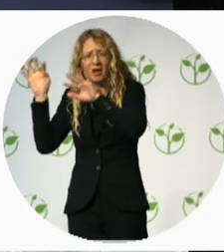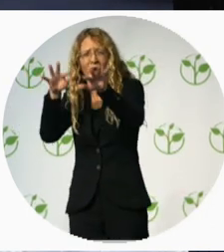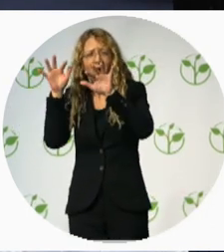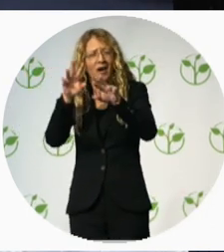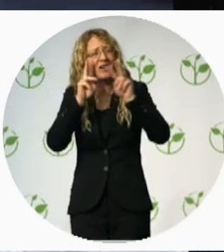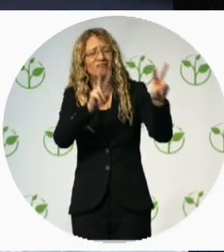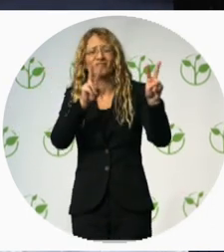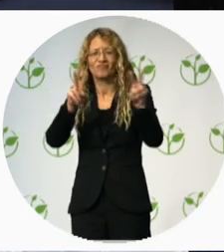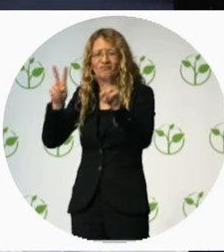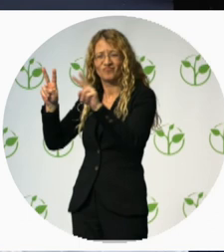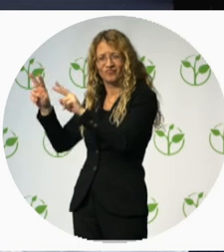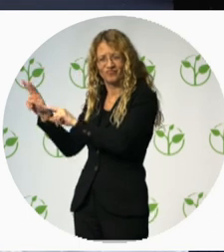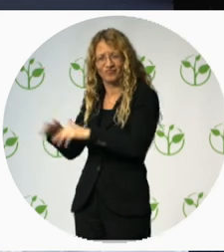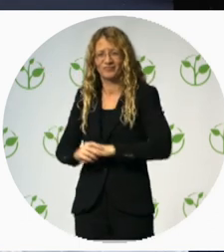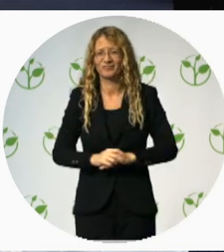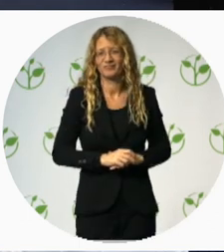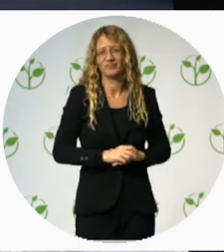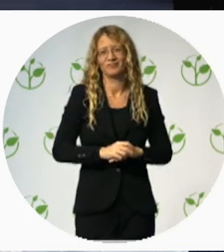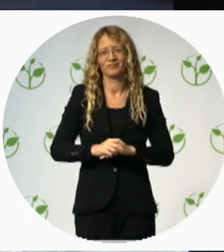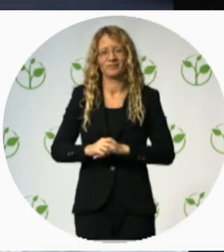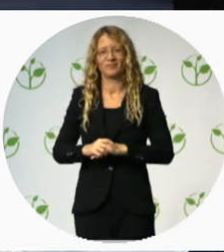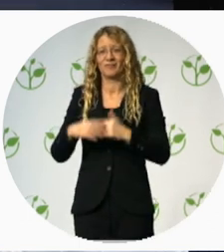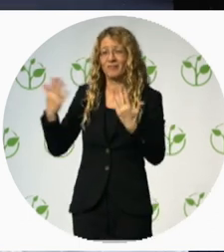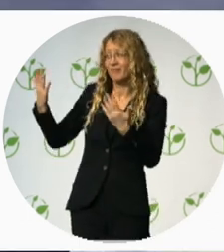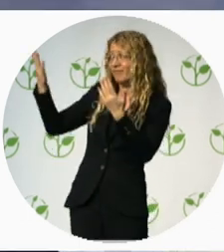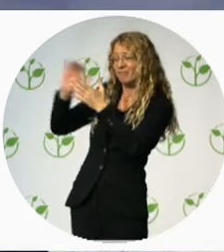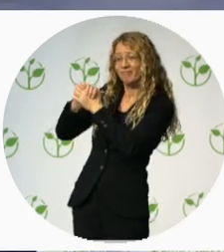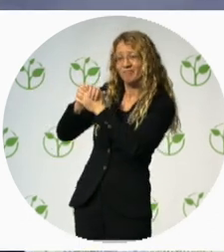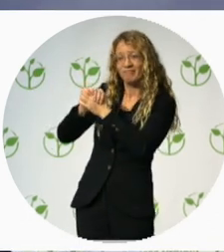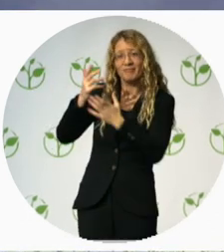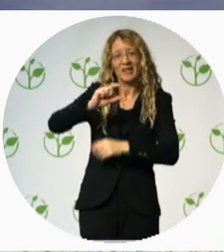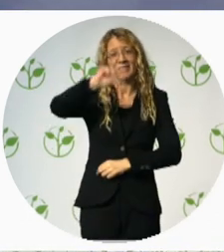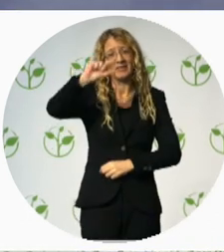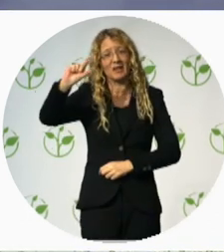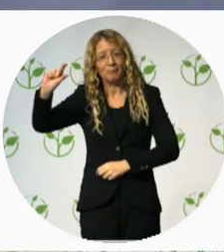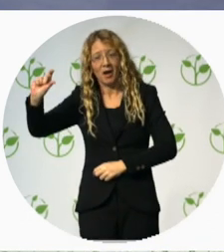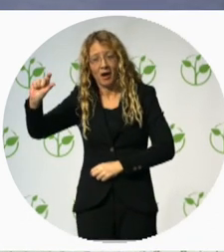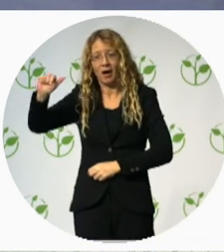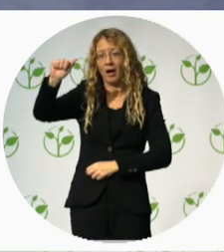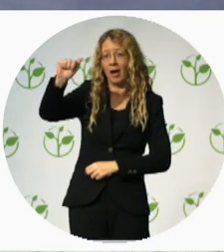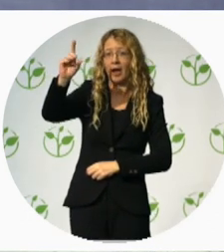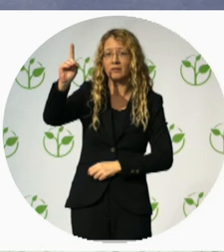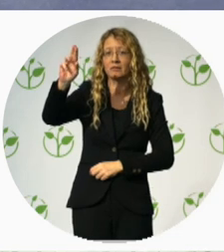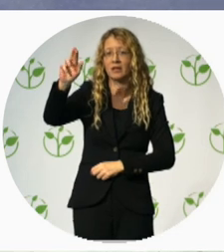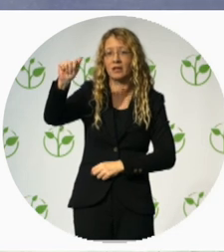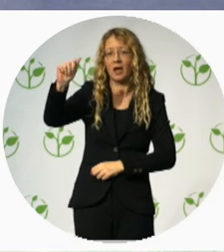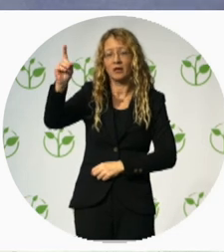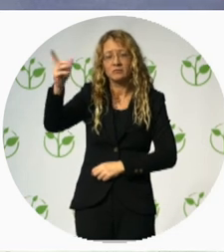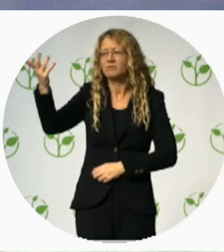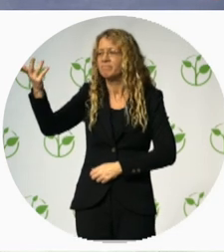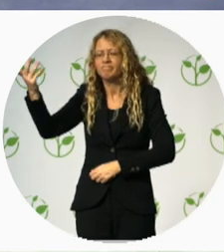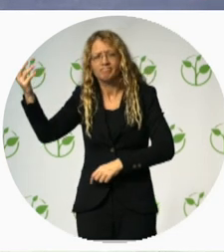Congratulations to Action on Disability Rights and Development from Nepal. The Action on Disability Rights and Development is an